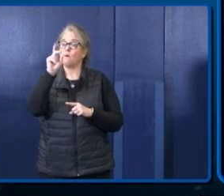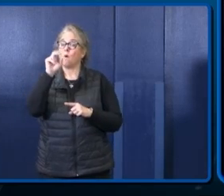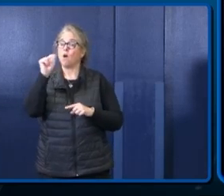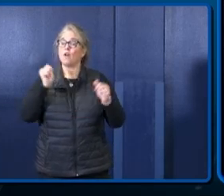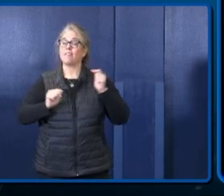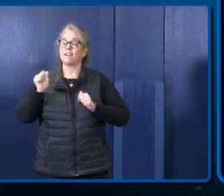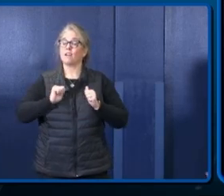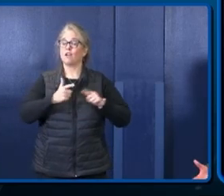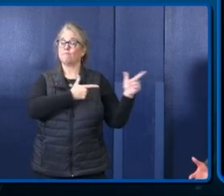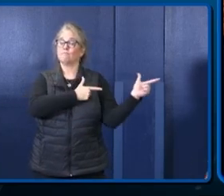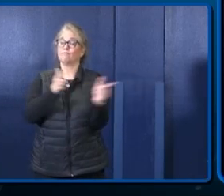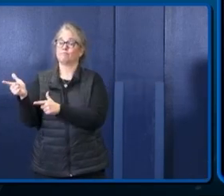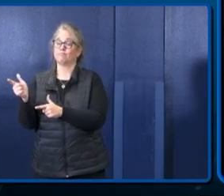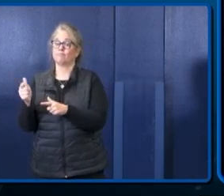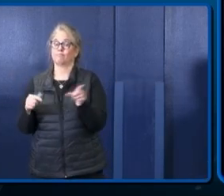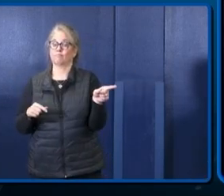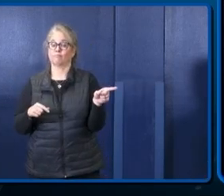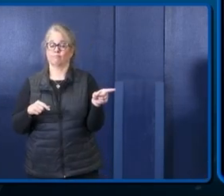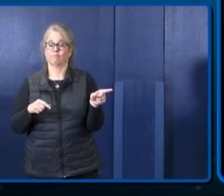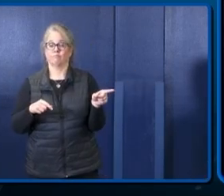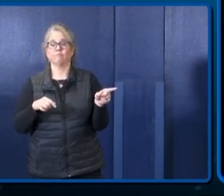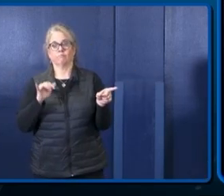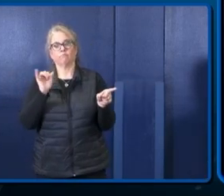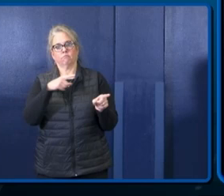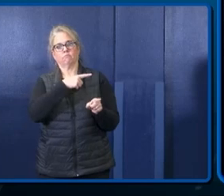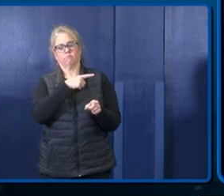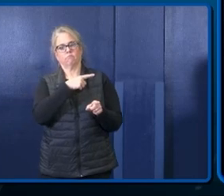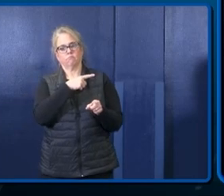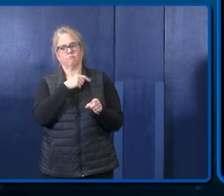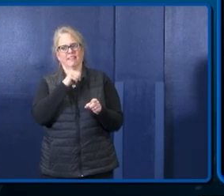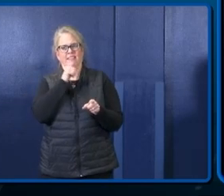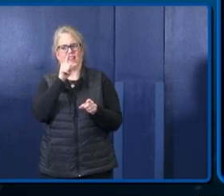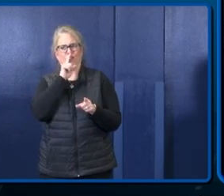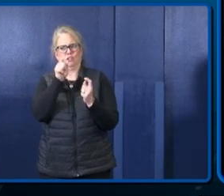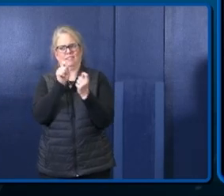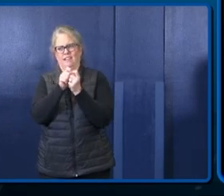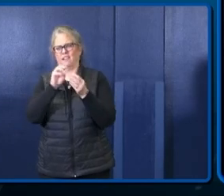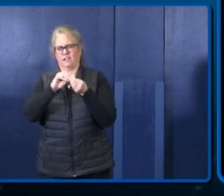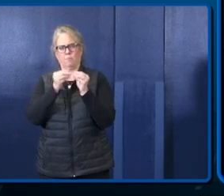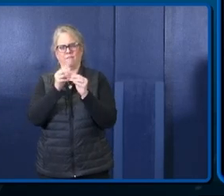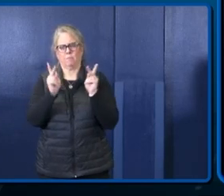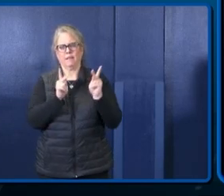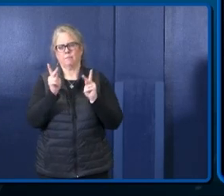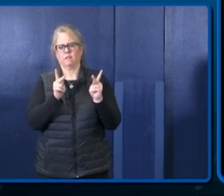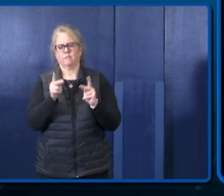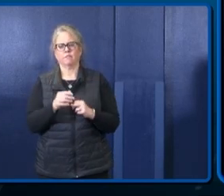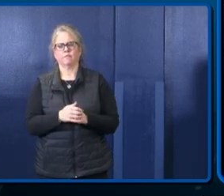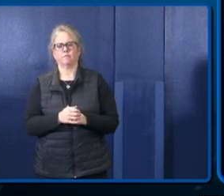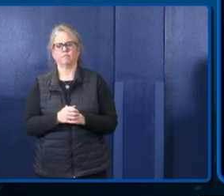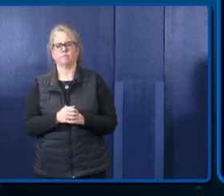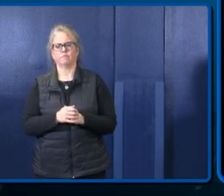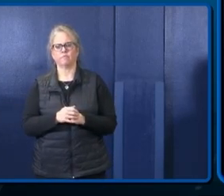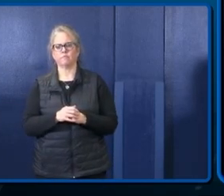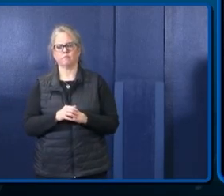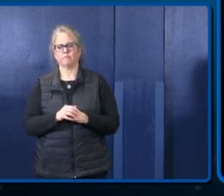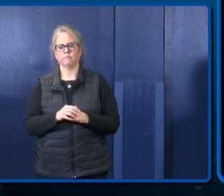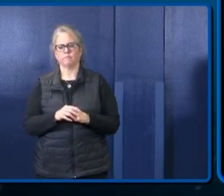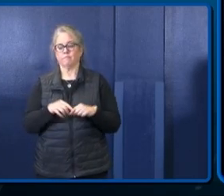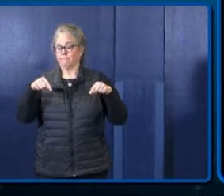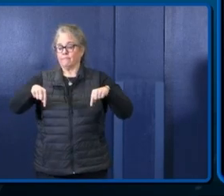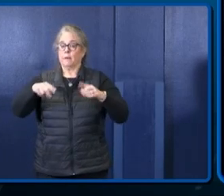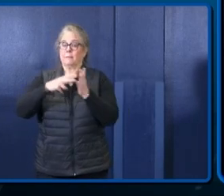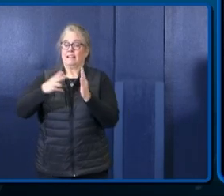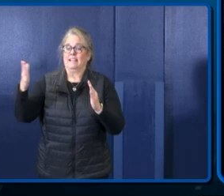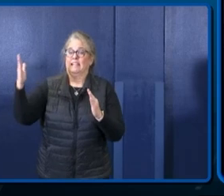least this many charges. I don't know the number of charges in that case. This certainly does not represent the most charges that have ever been filed in the